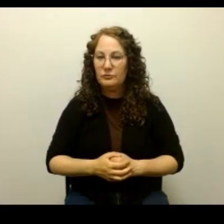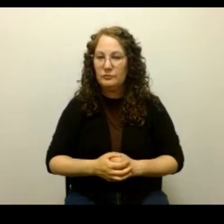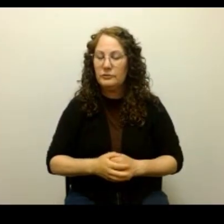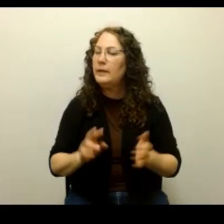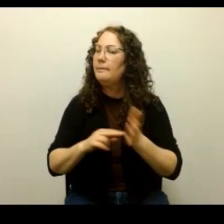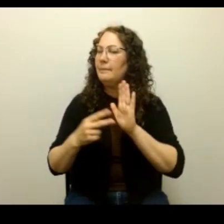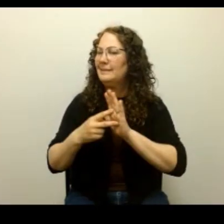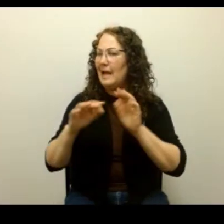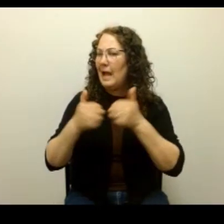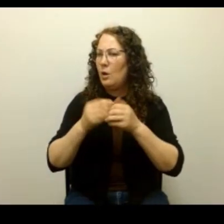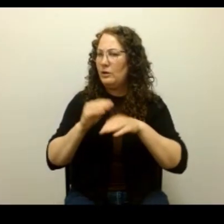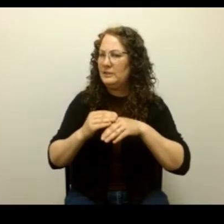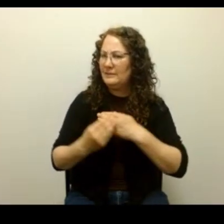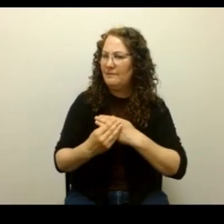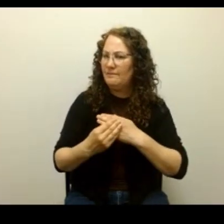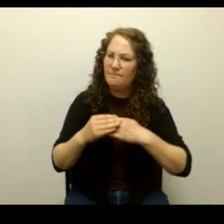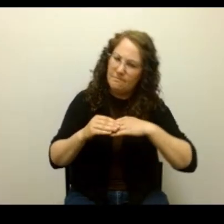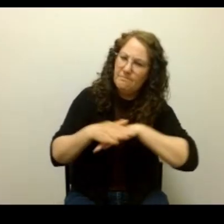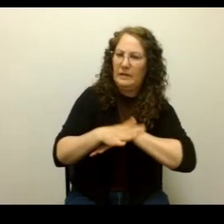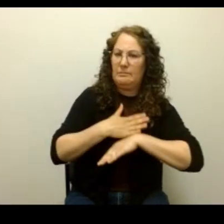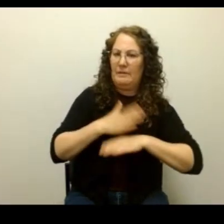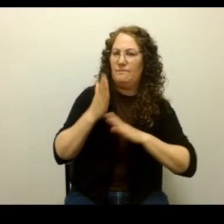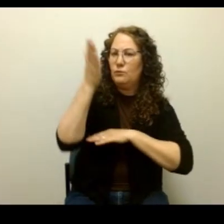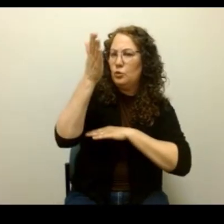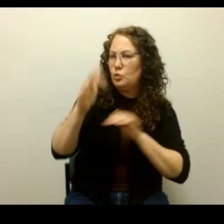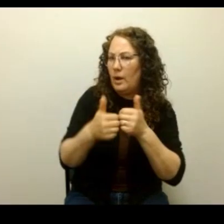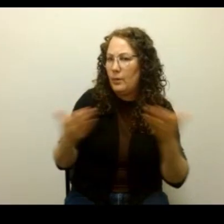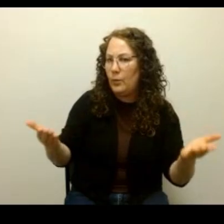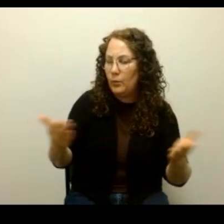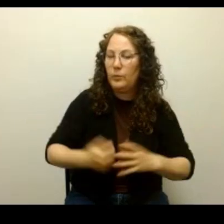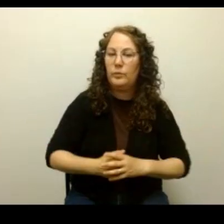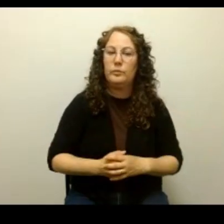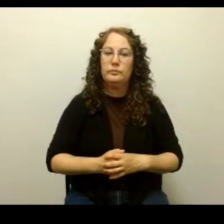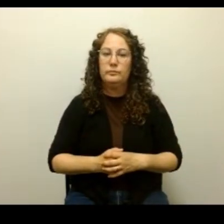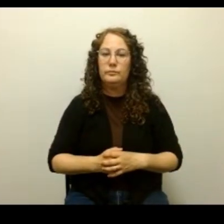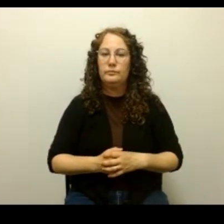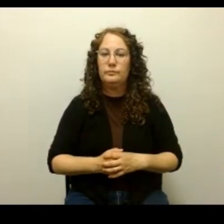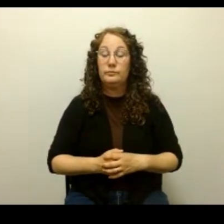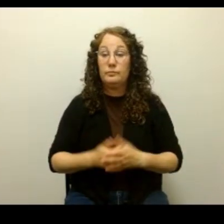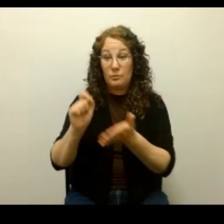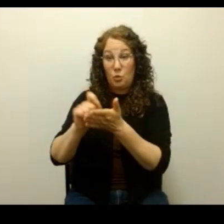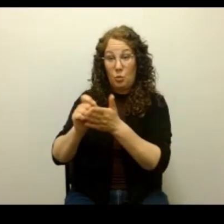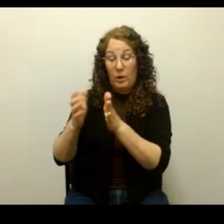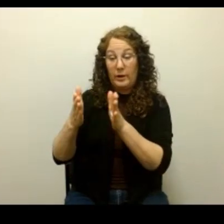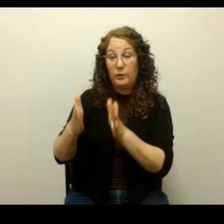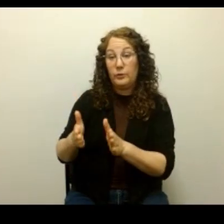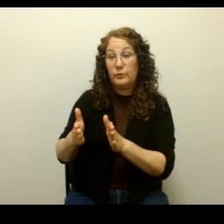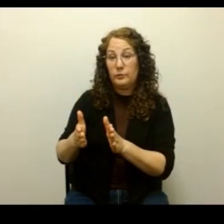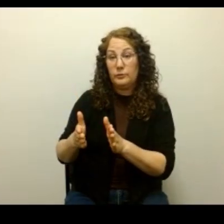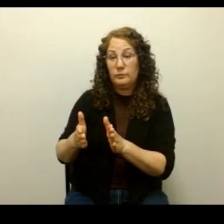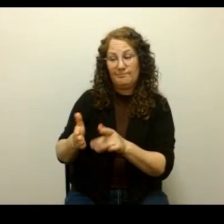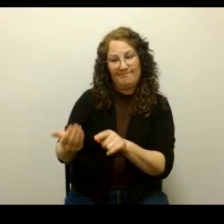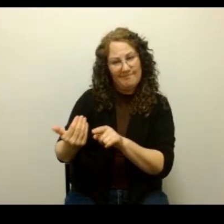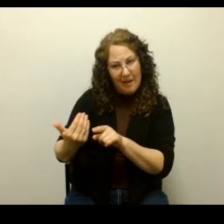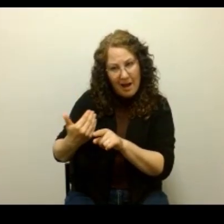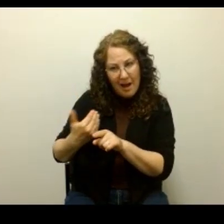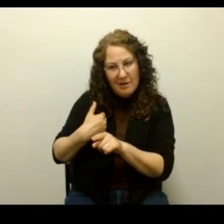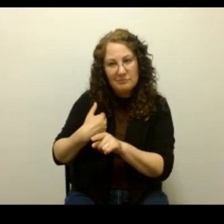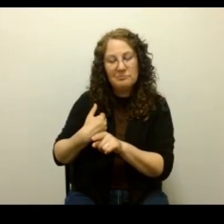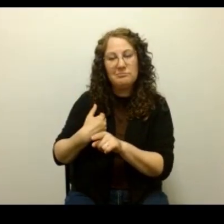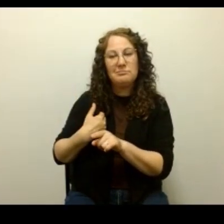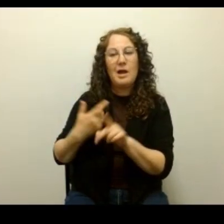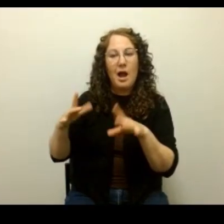this affect my future? Here, the writer has picked up